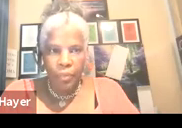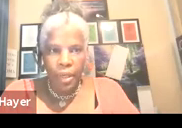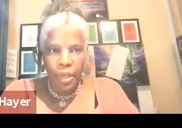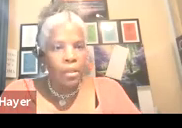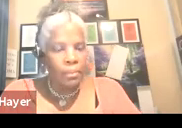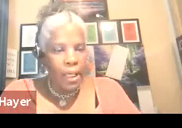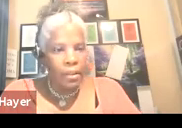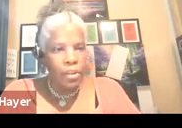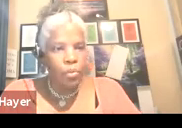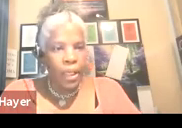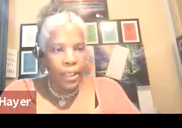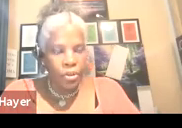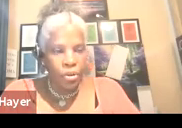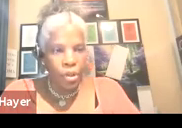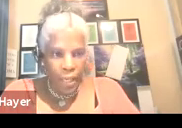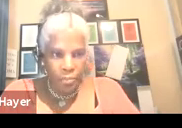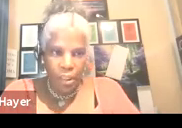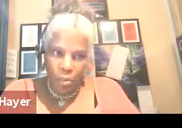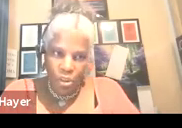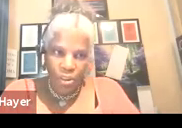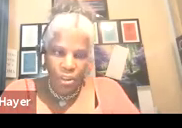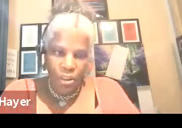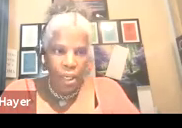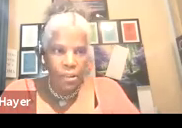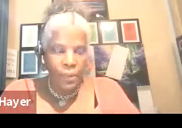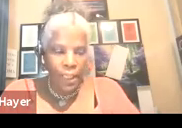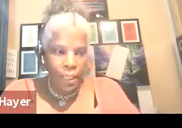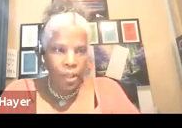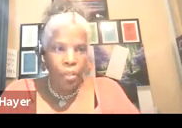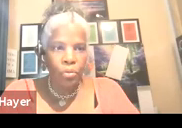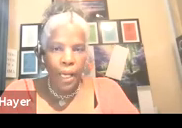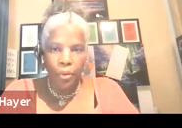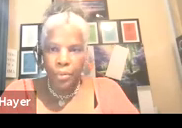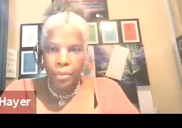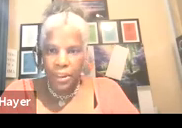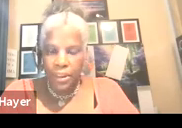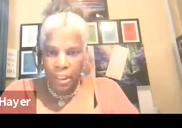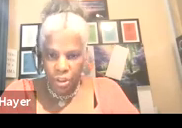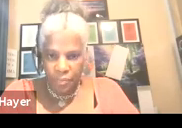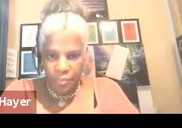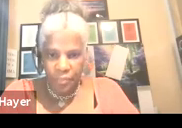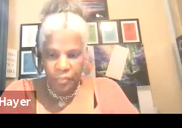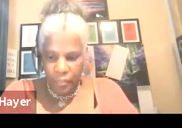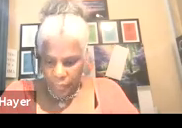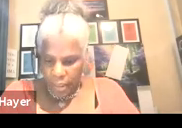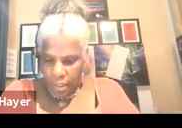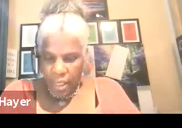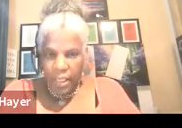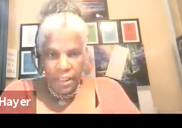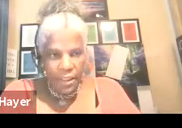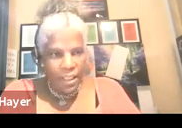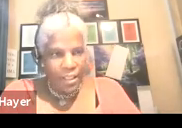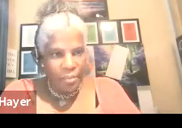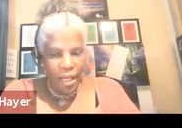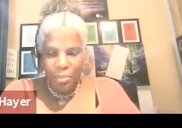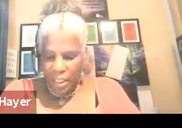there. The panelists will answer as many questions as they possibly can throughout the presentation. At